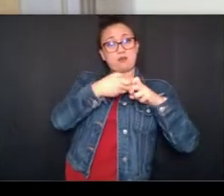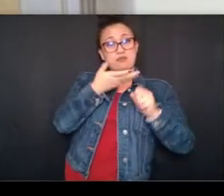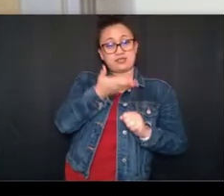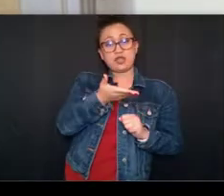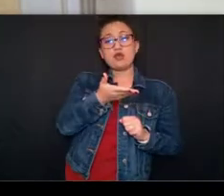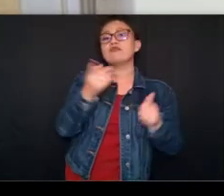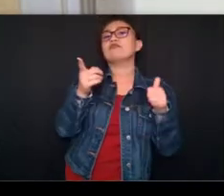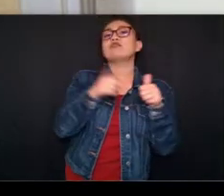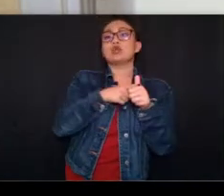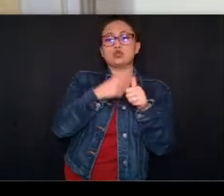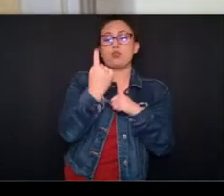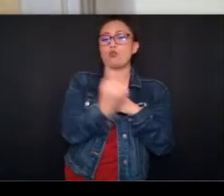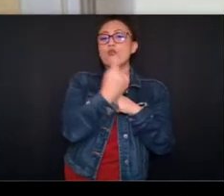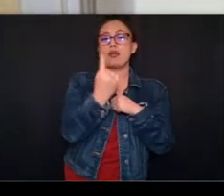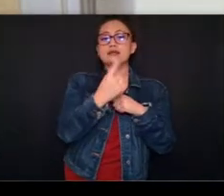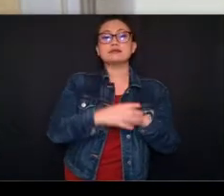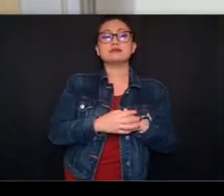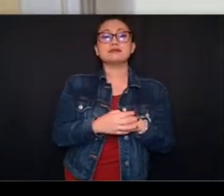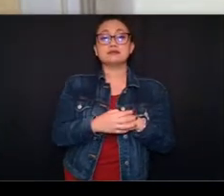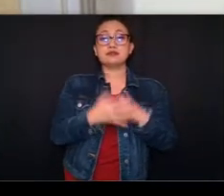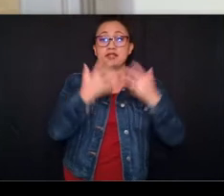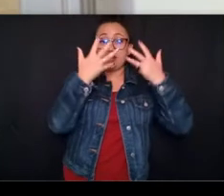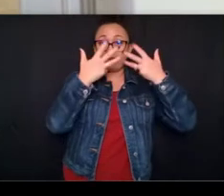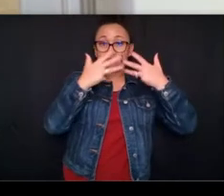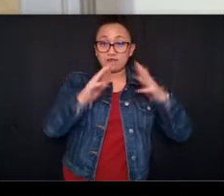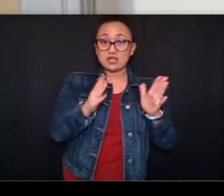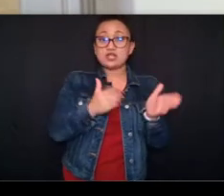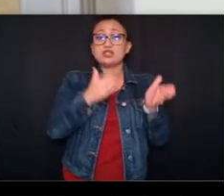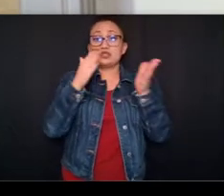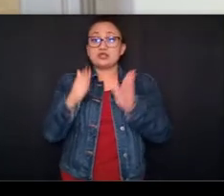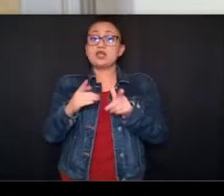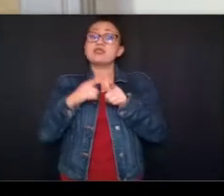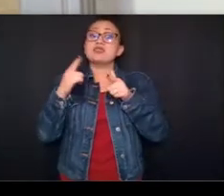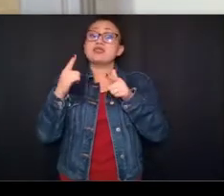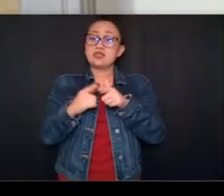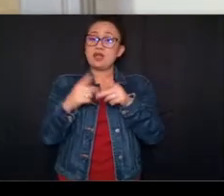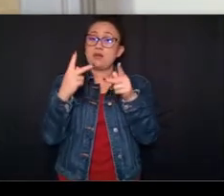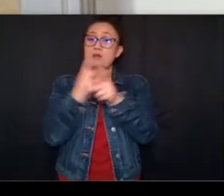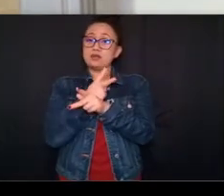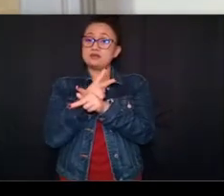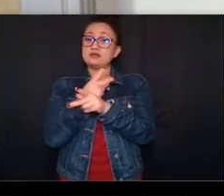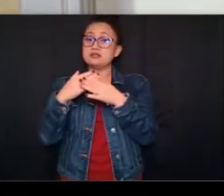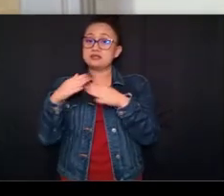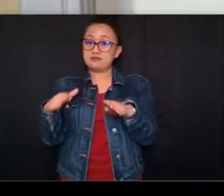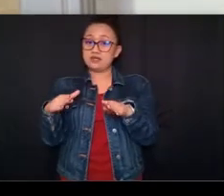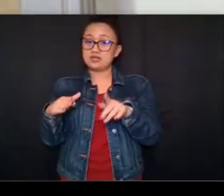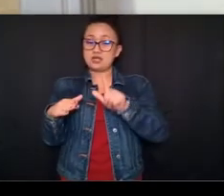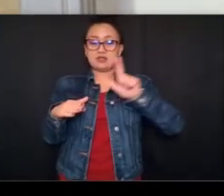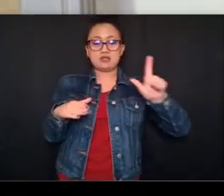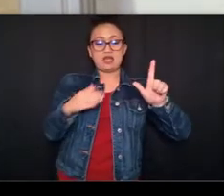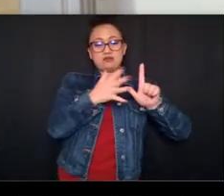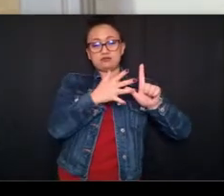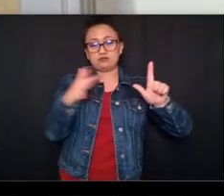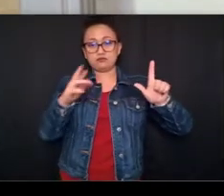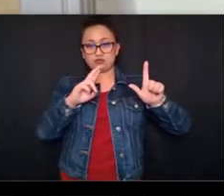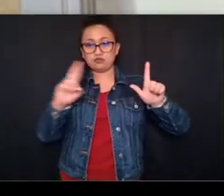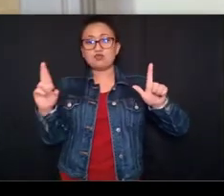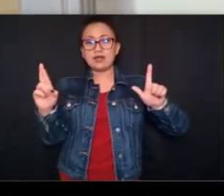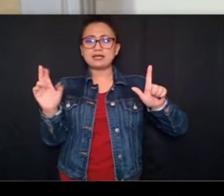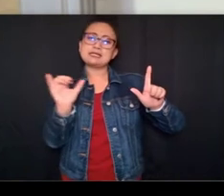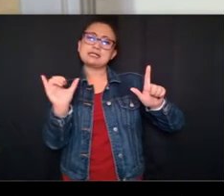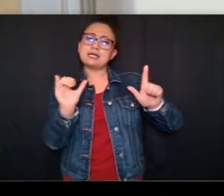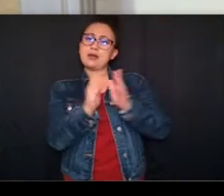All right? After you've done that, then you do multiplication and division next, and you do it left to right, just like you read a book. And